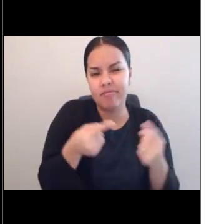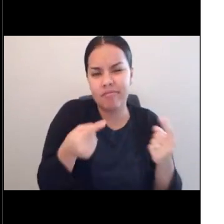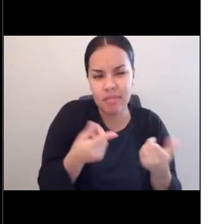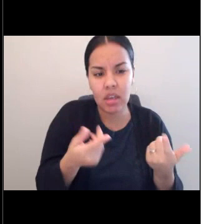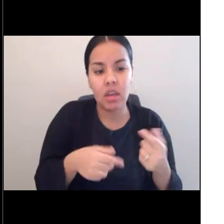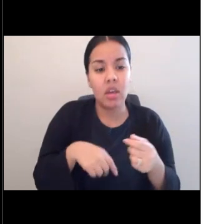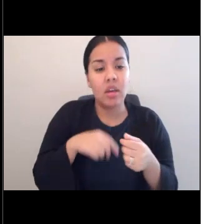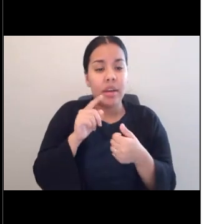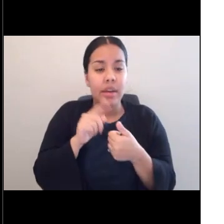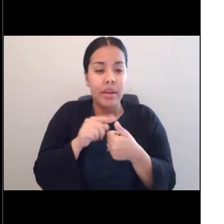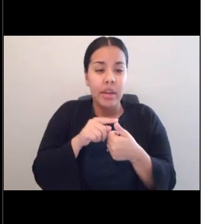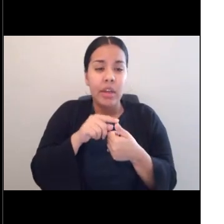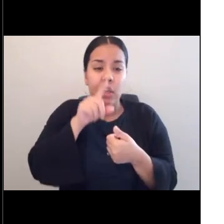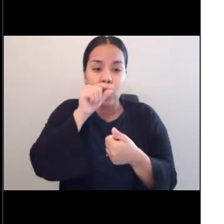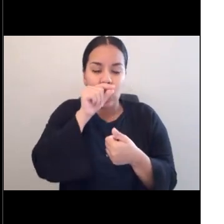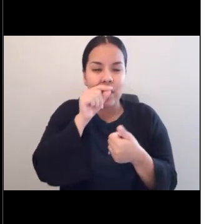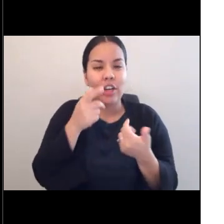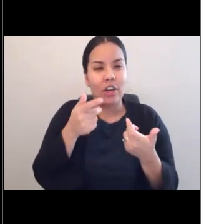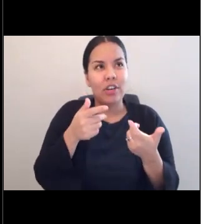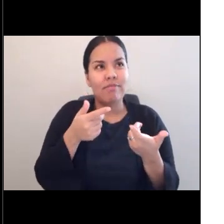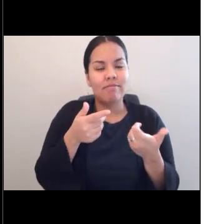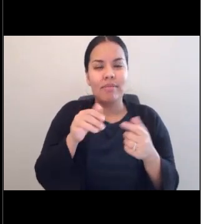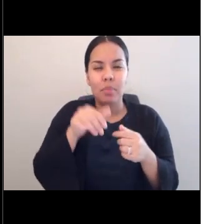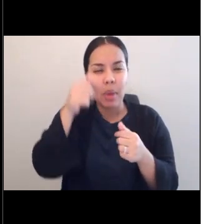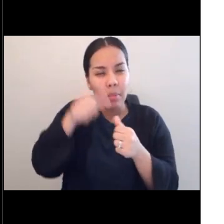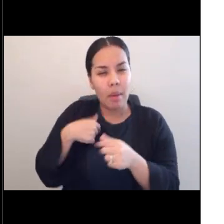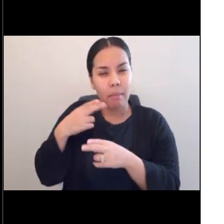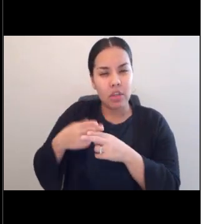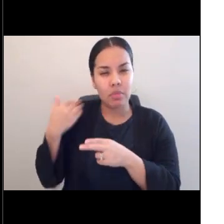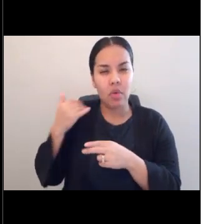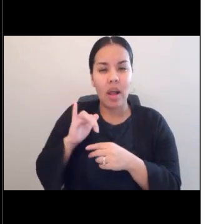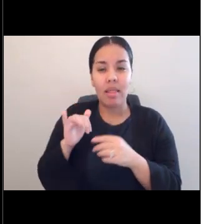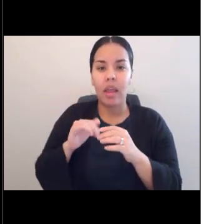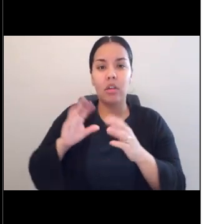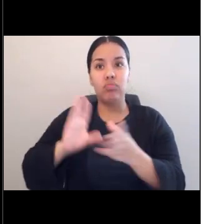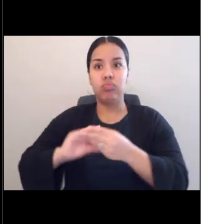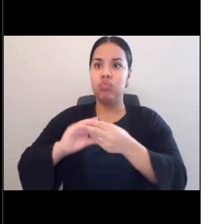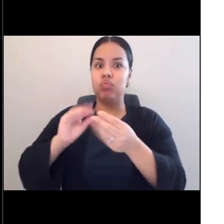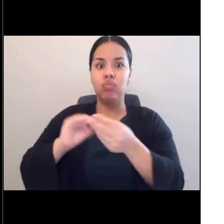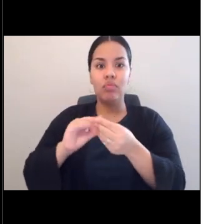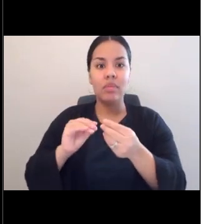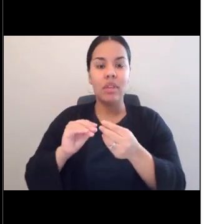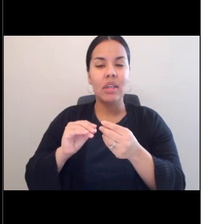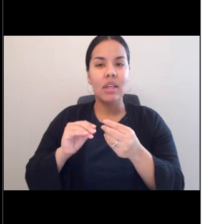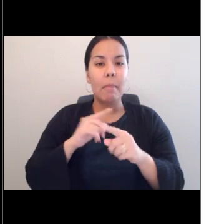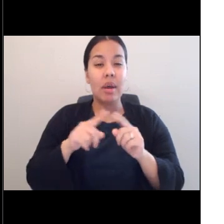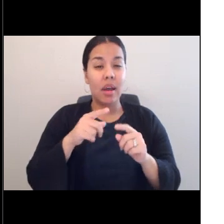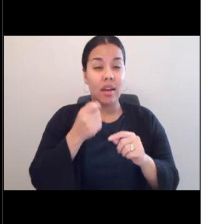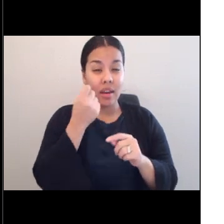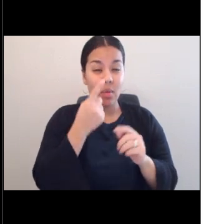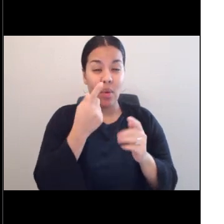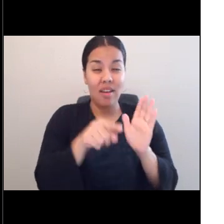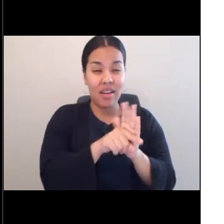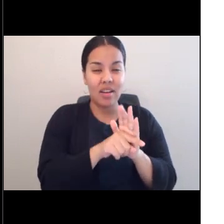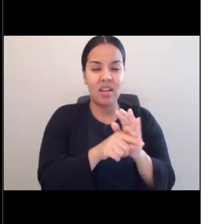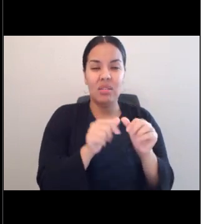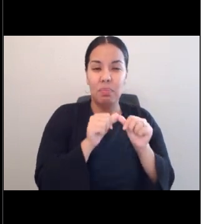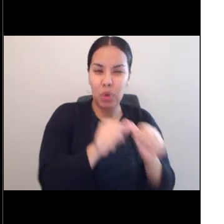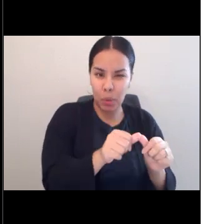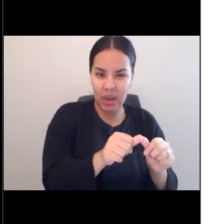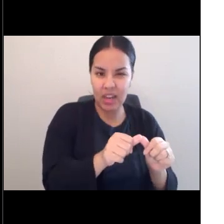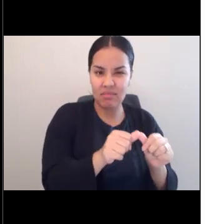main one being that Twitter is the same as talking about out loud, as I said, but it's more permanent and it's more public, right? So just be aware that the